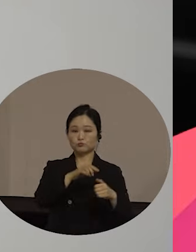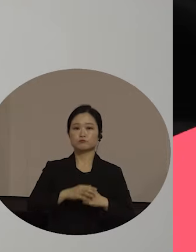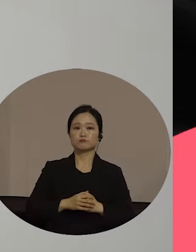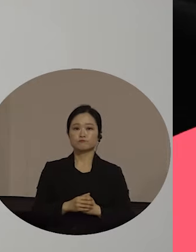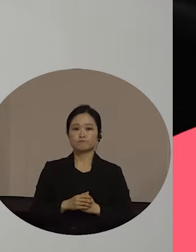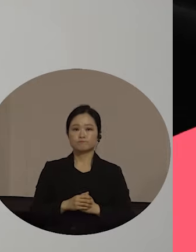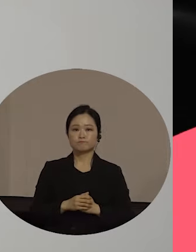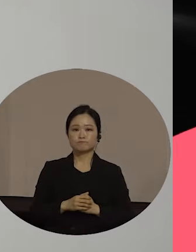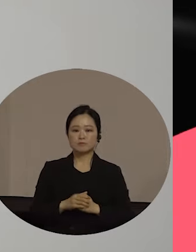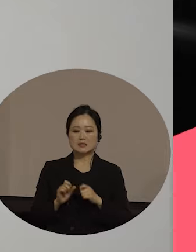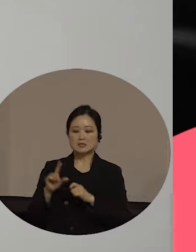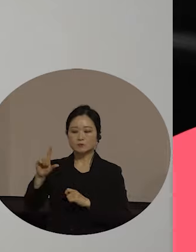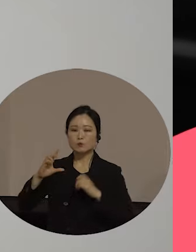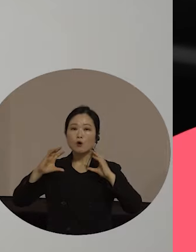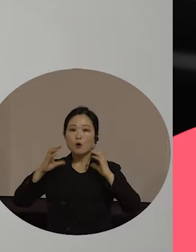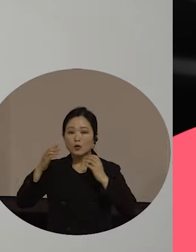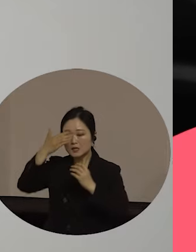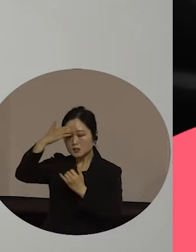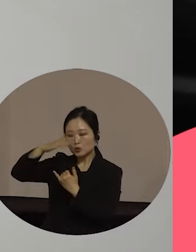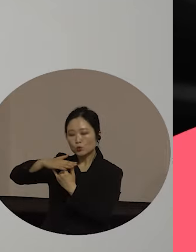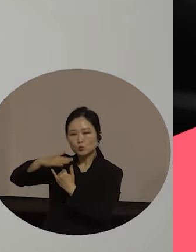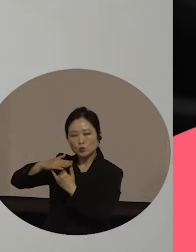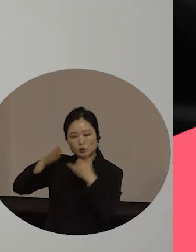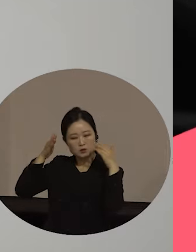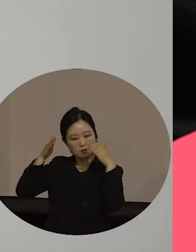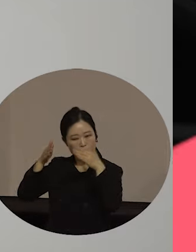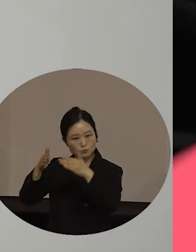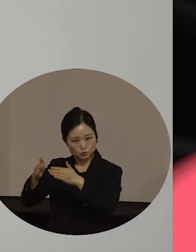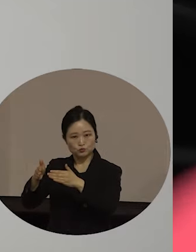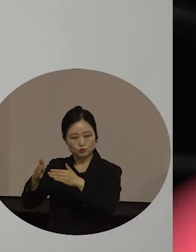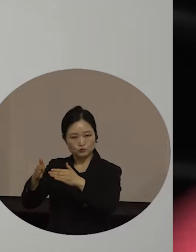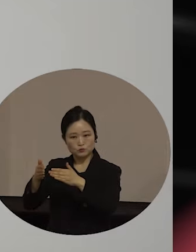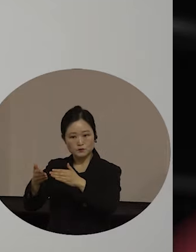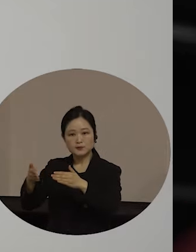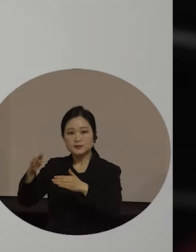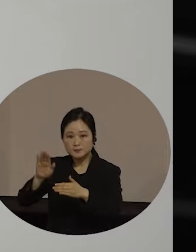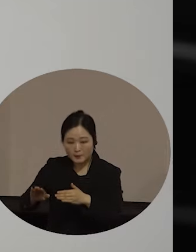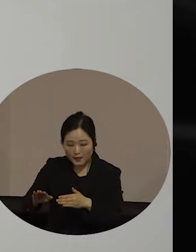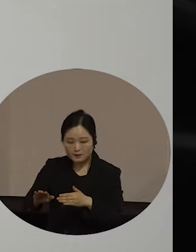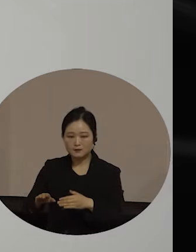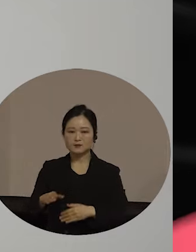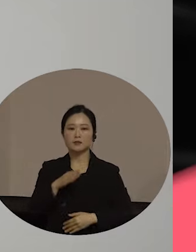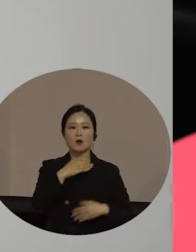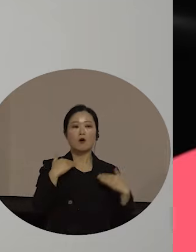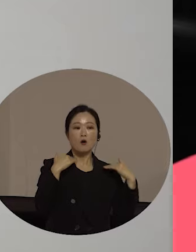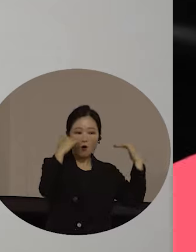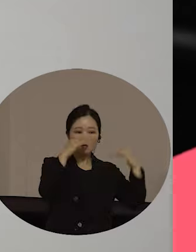also adults attending. So it's not like it's forbidden for adults. And we see